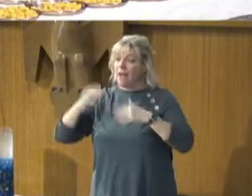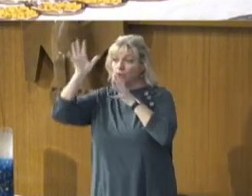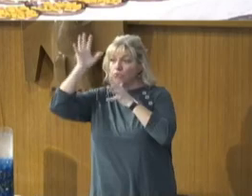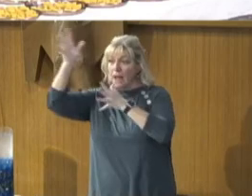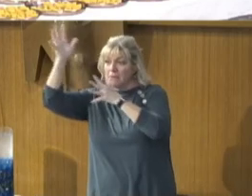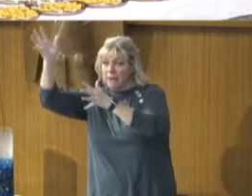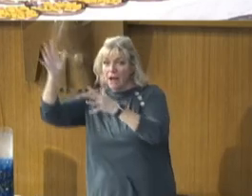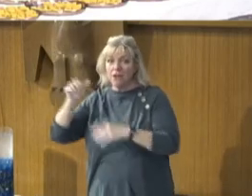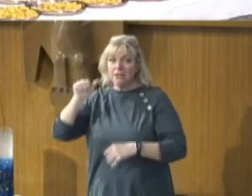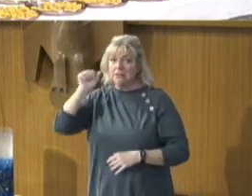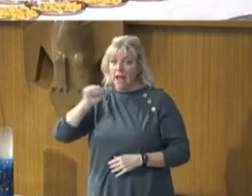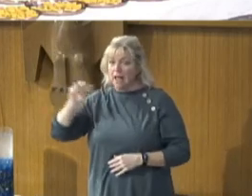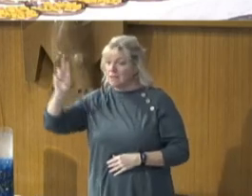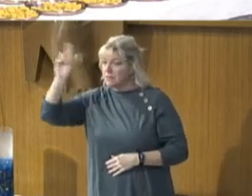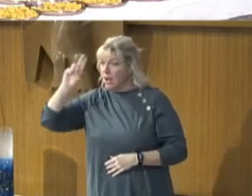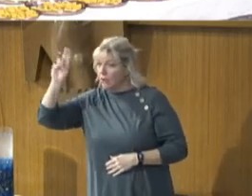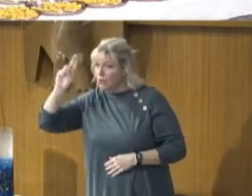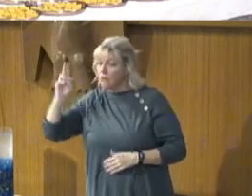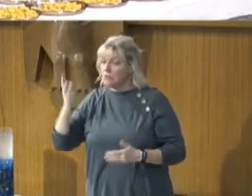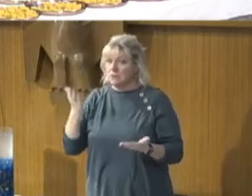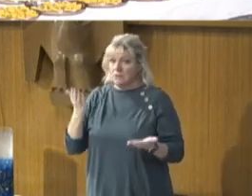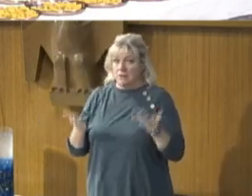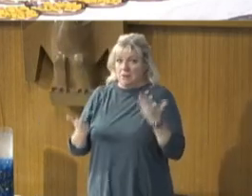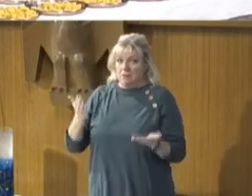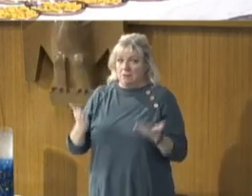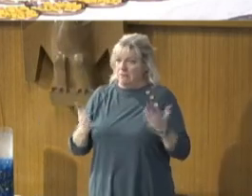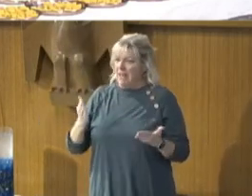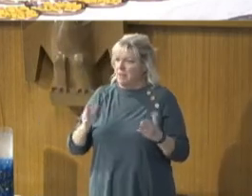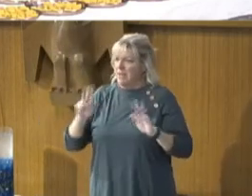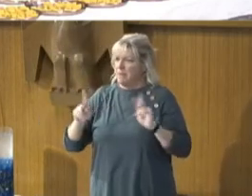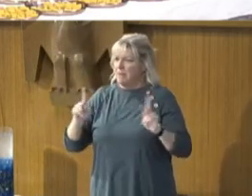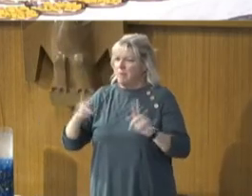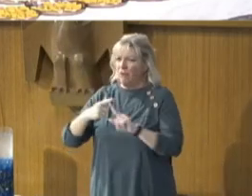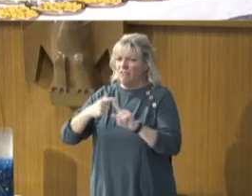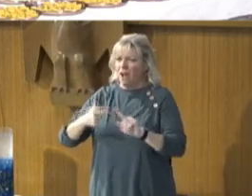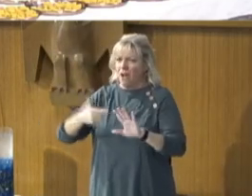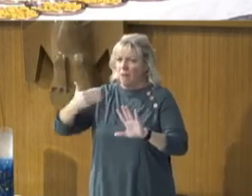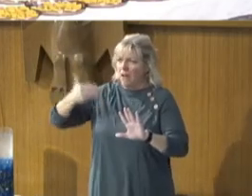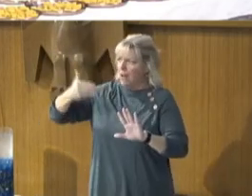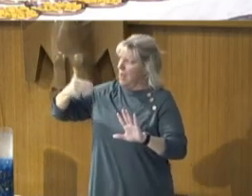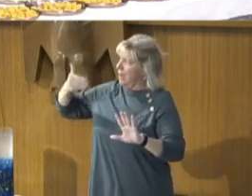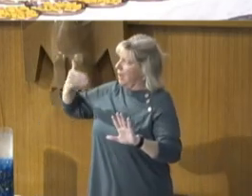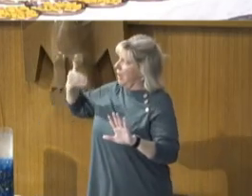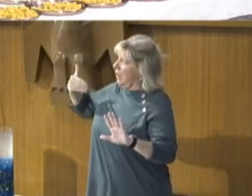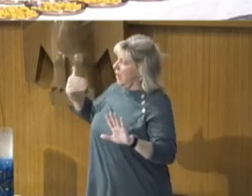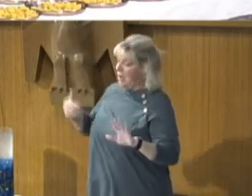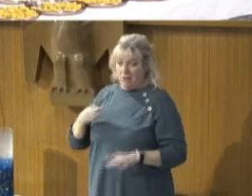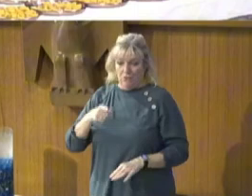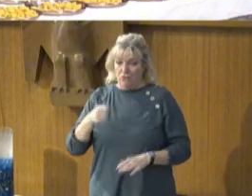aunts and uncles or even people that are from way back that you were born